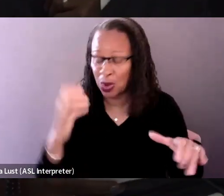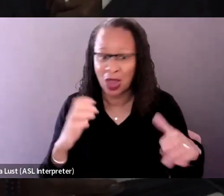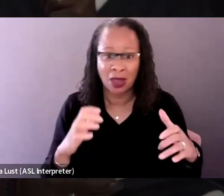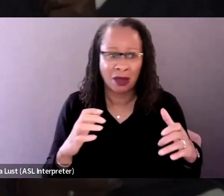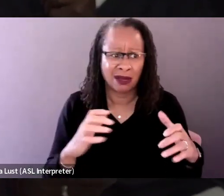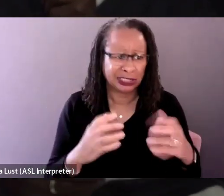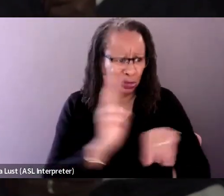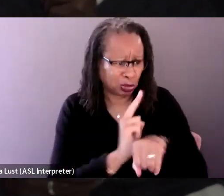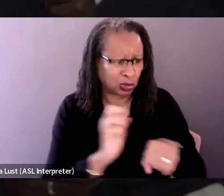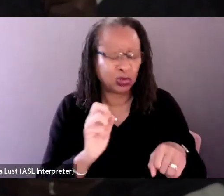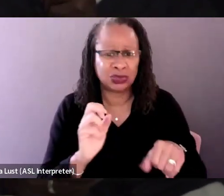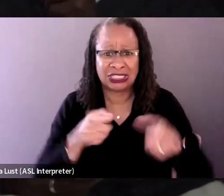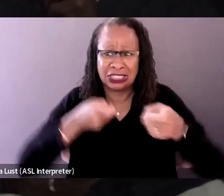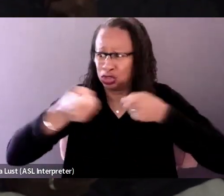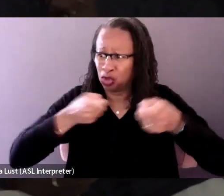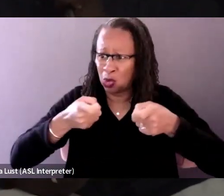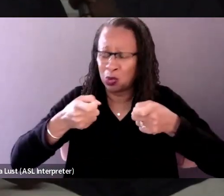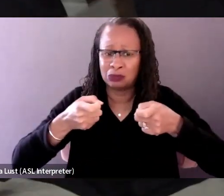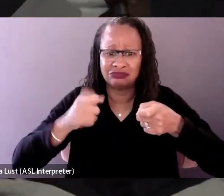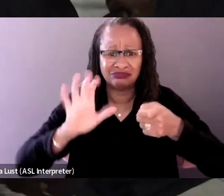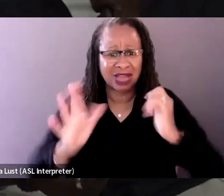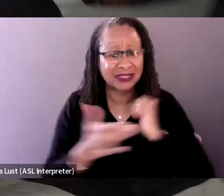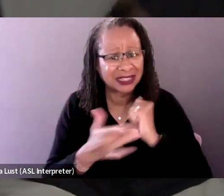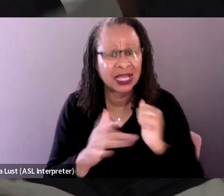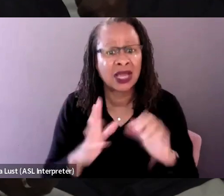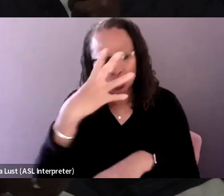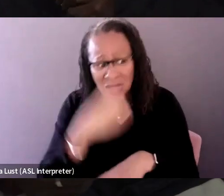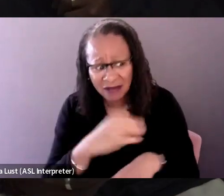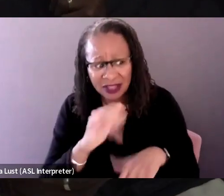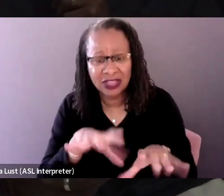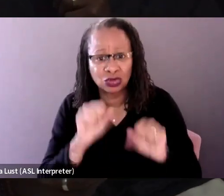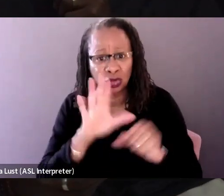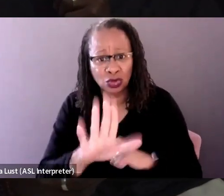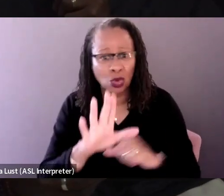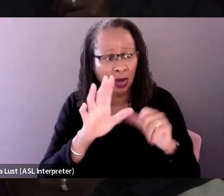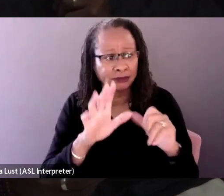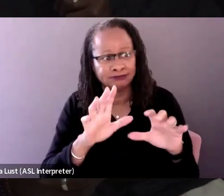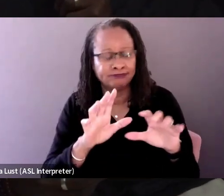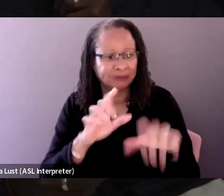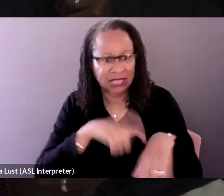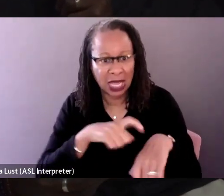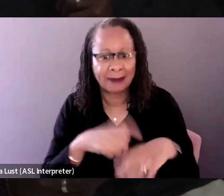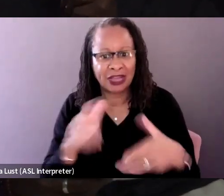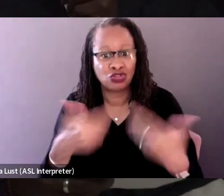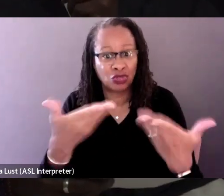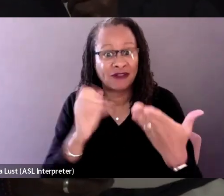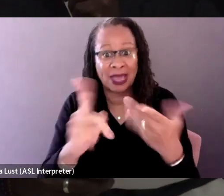And it's lovely that you guys took control and that you are giving that to people. Talk a little bit more